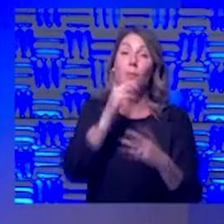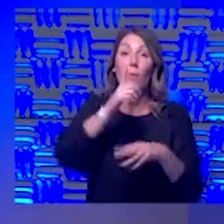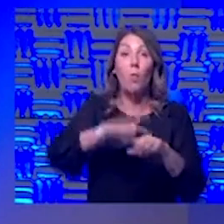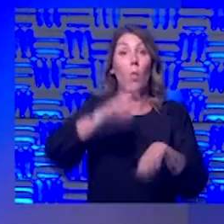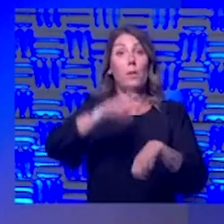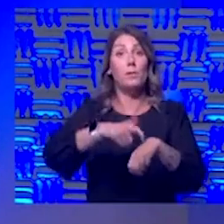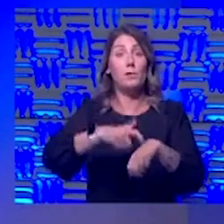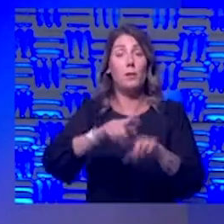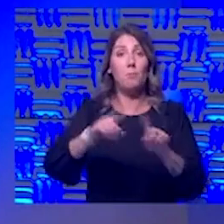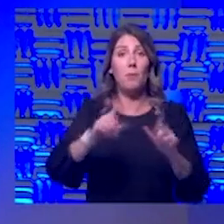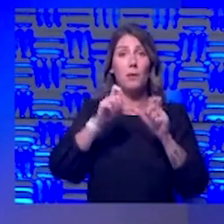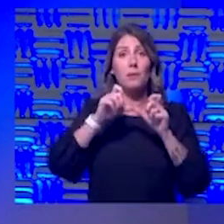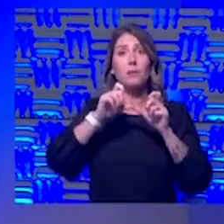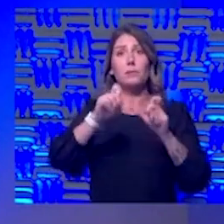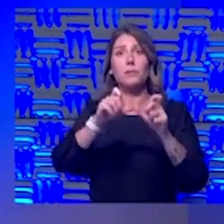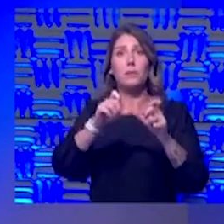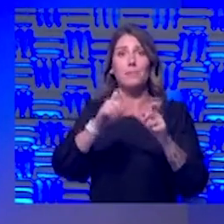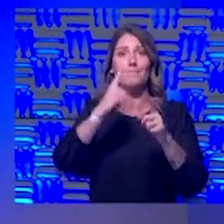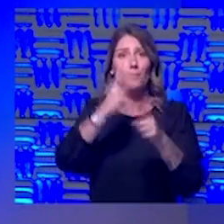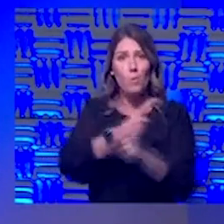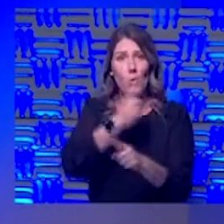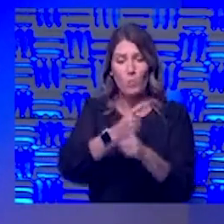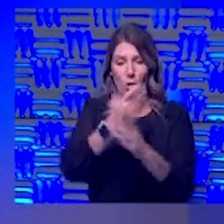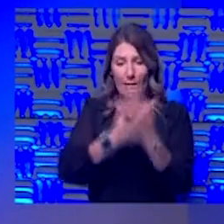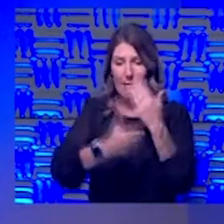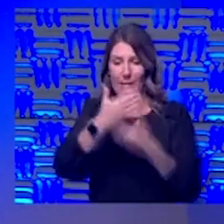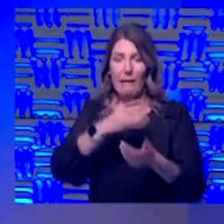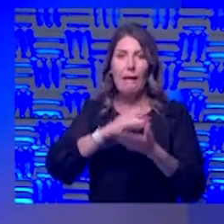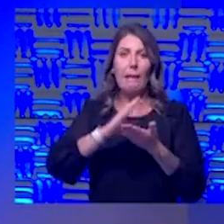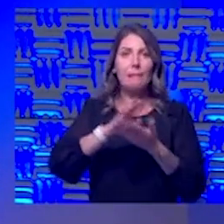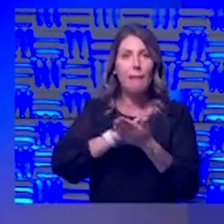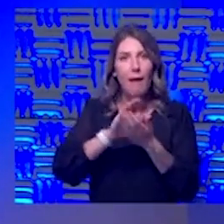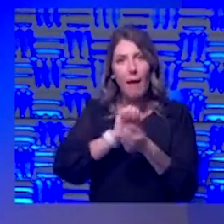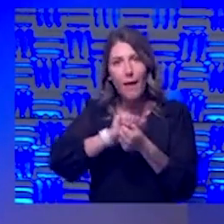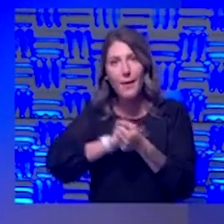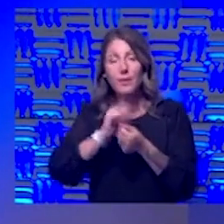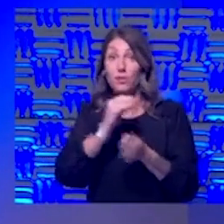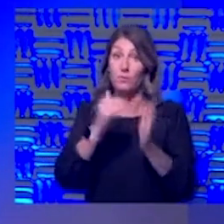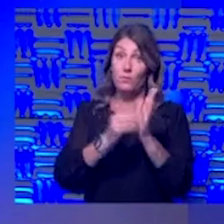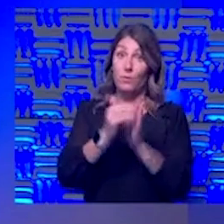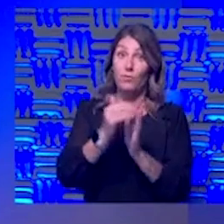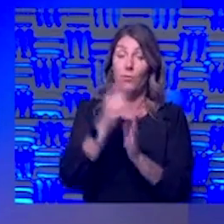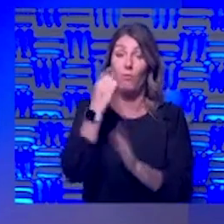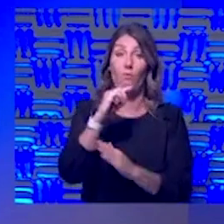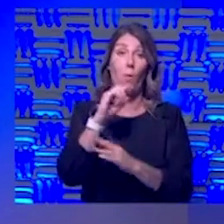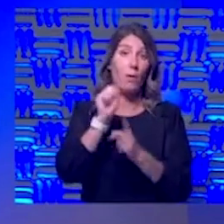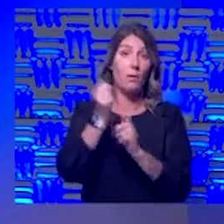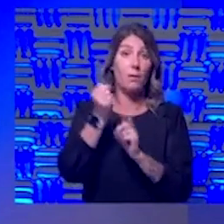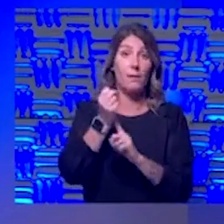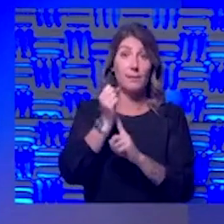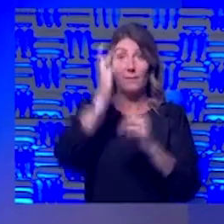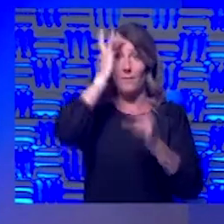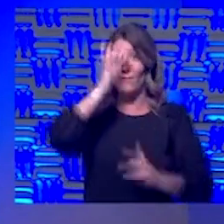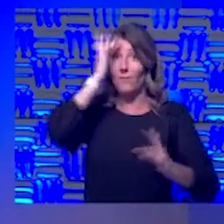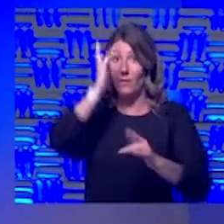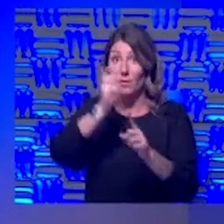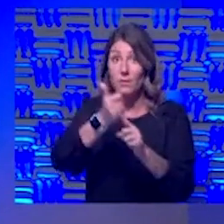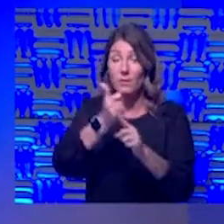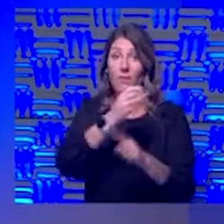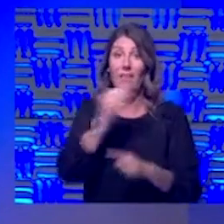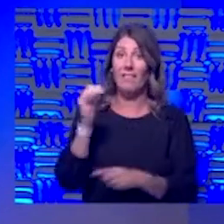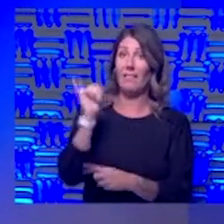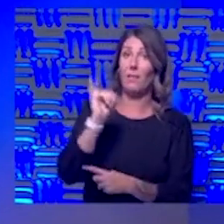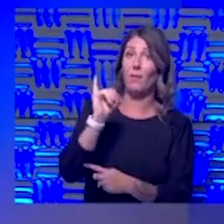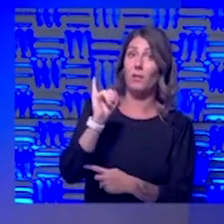time. Continue to adequate hand hygiene and doing it frequently. For the cases of just the virus itself and the